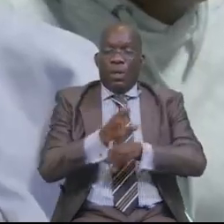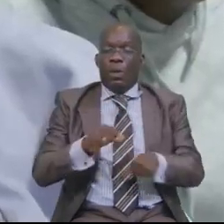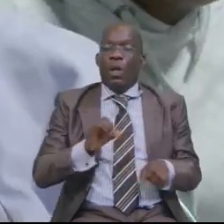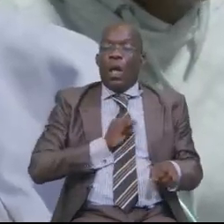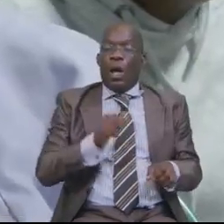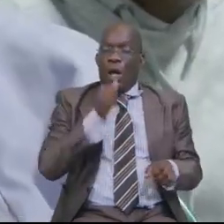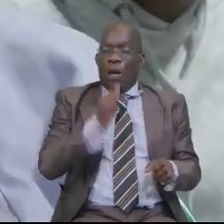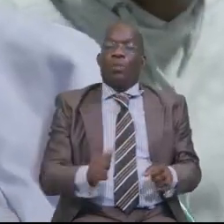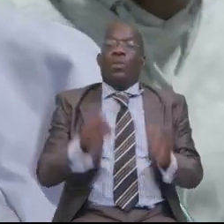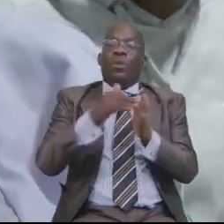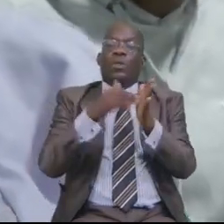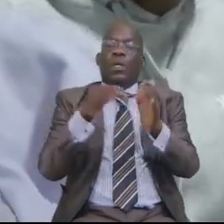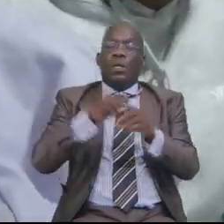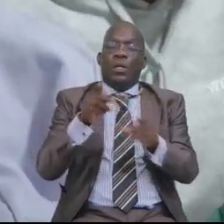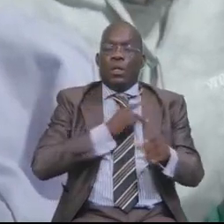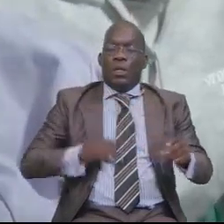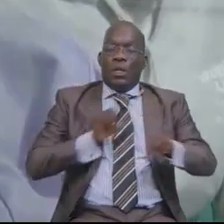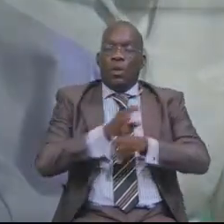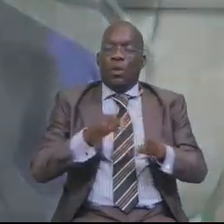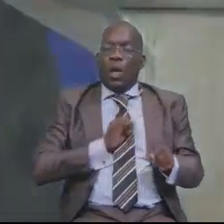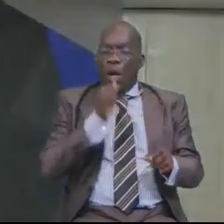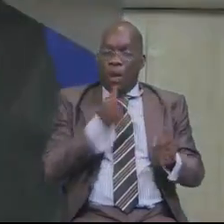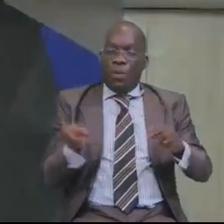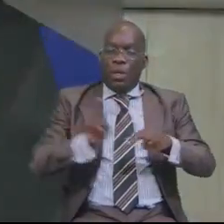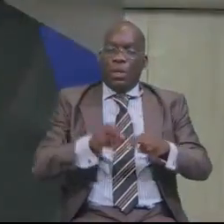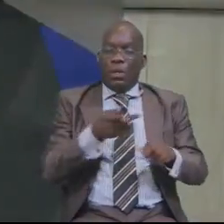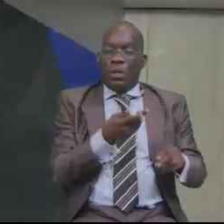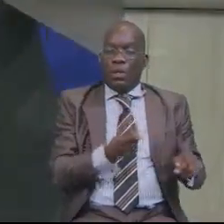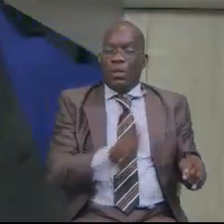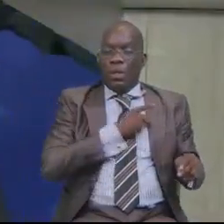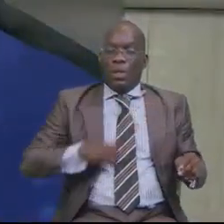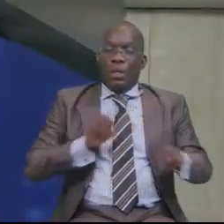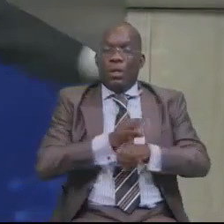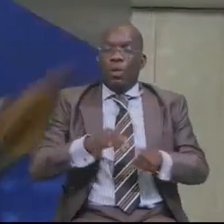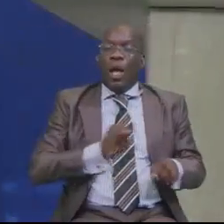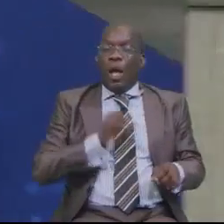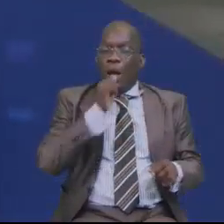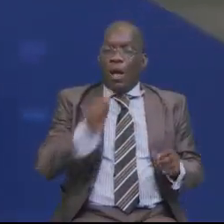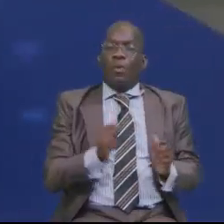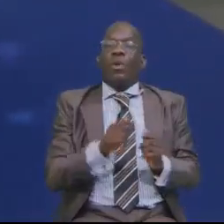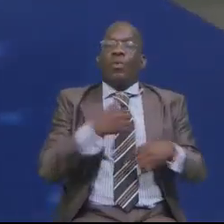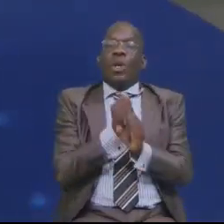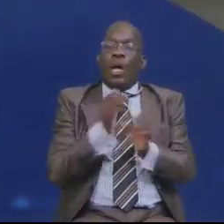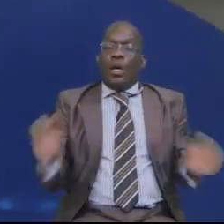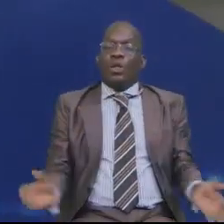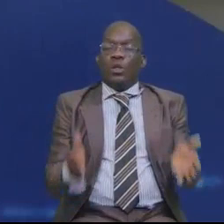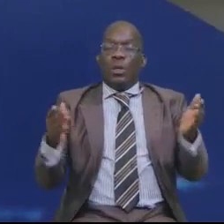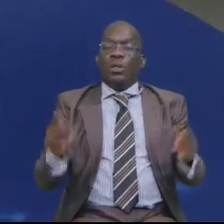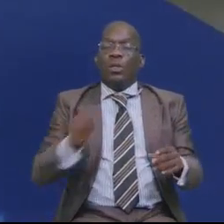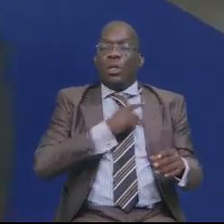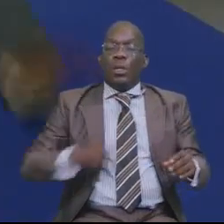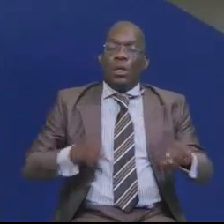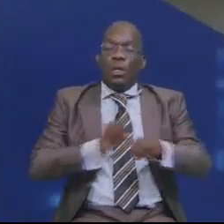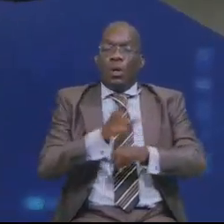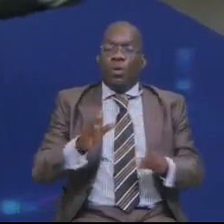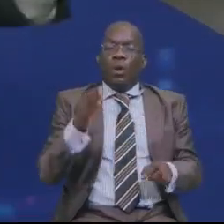engaged for the kingdom. I'm expanding the kingdom. I'm extending the kingdom. I am exalting the